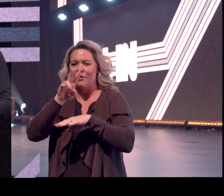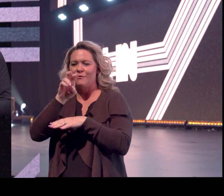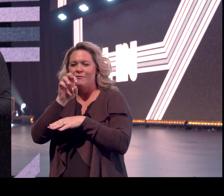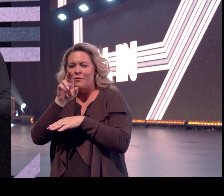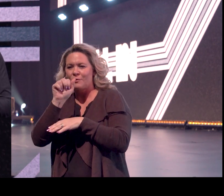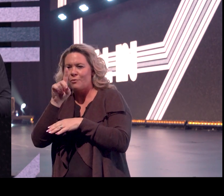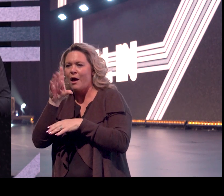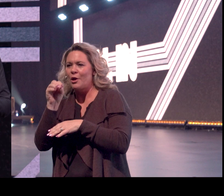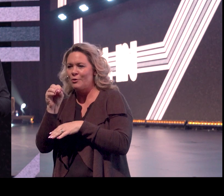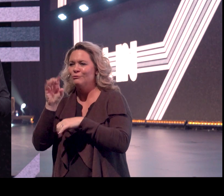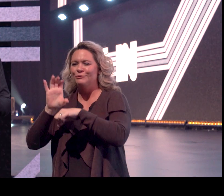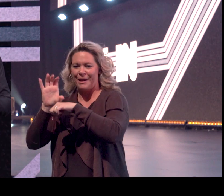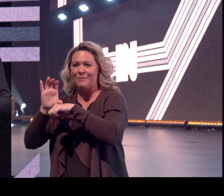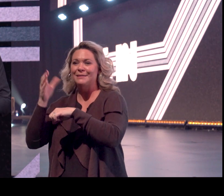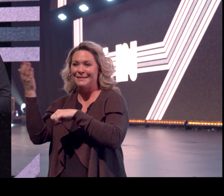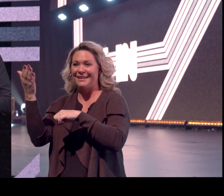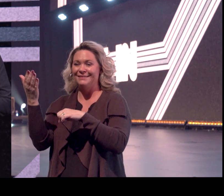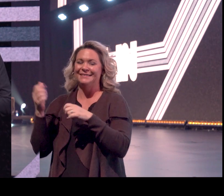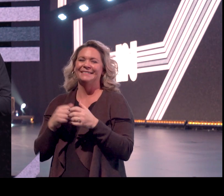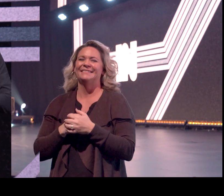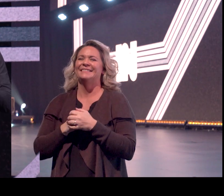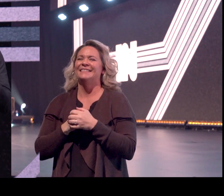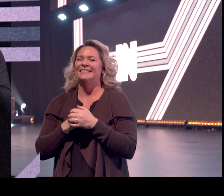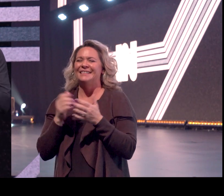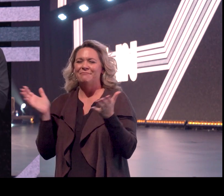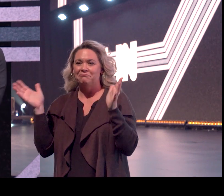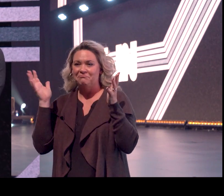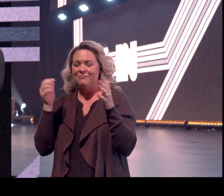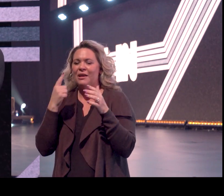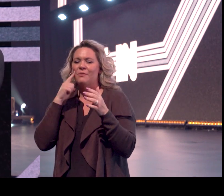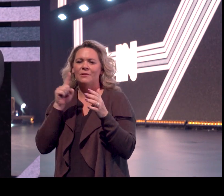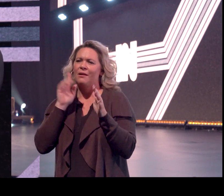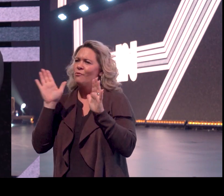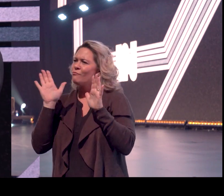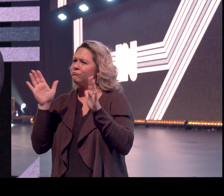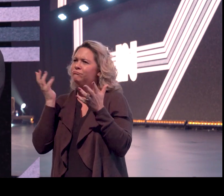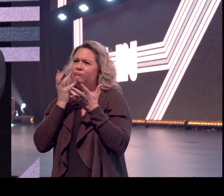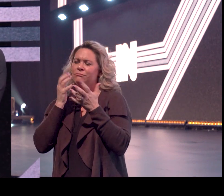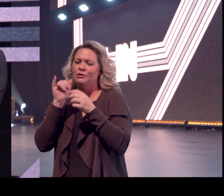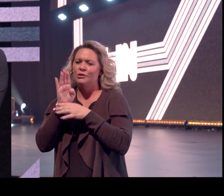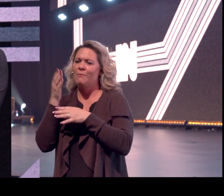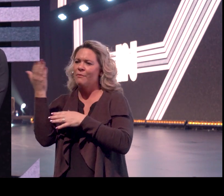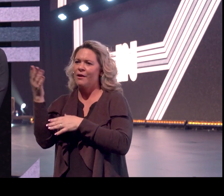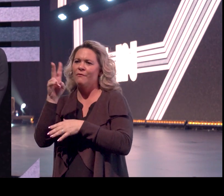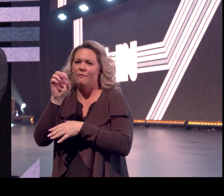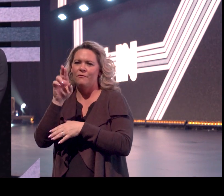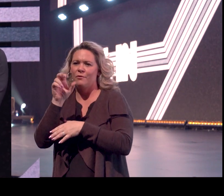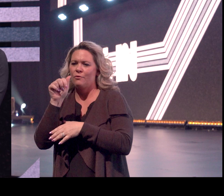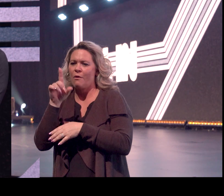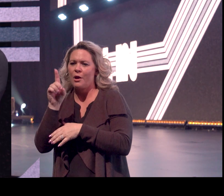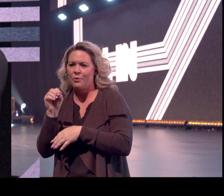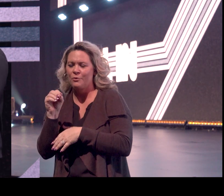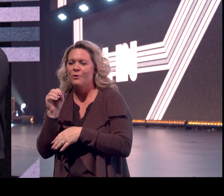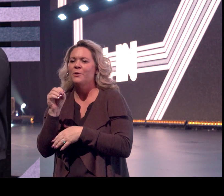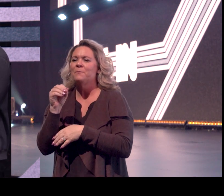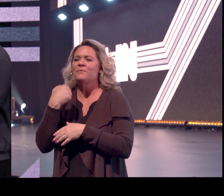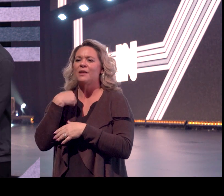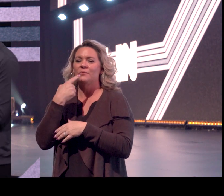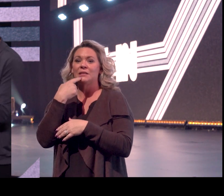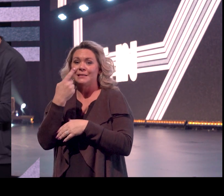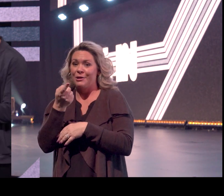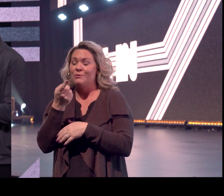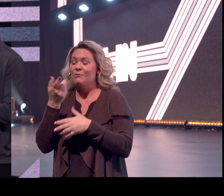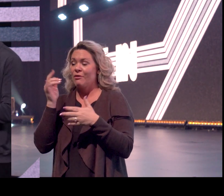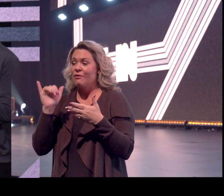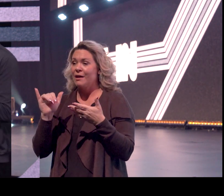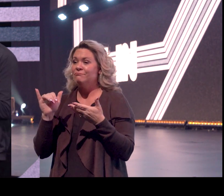our Verado campus. Shout out to our Verado campus, everybody out there. He's done an incredible job out in Verado. And they would both tell